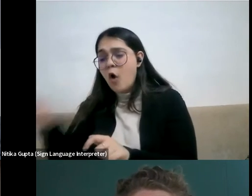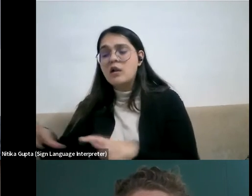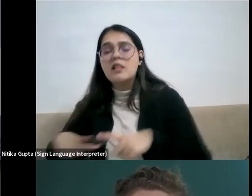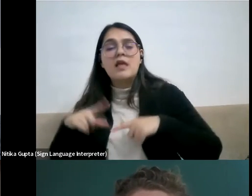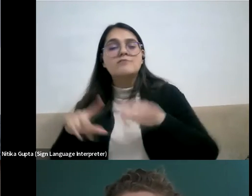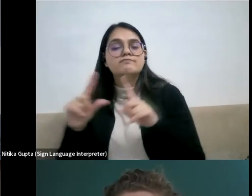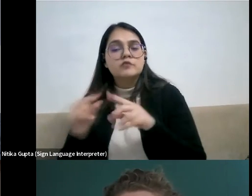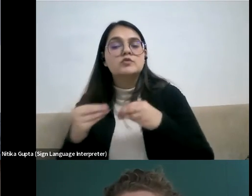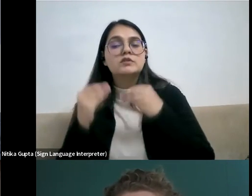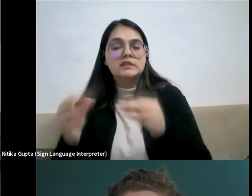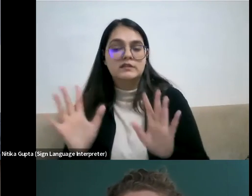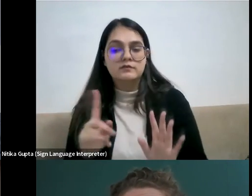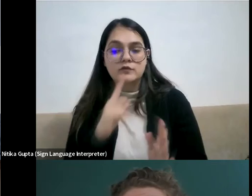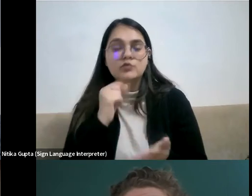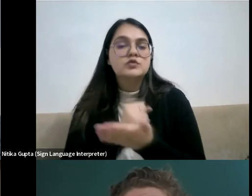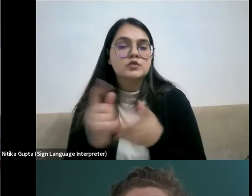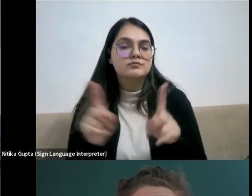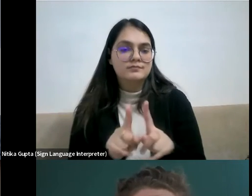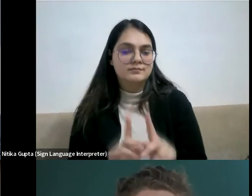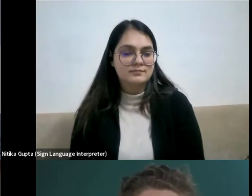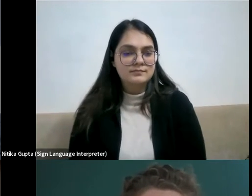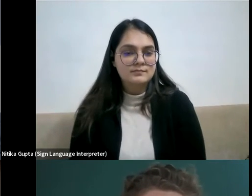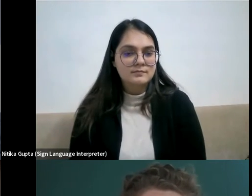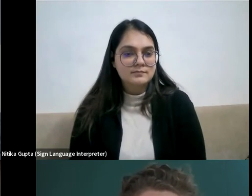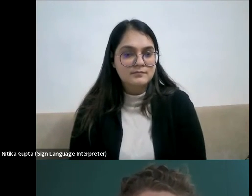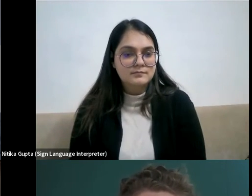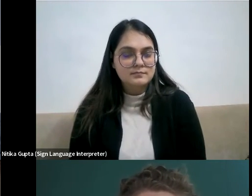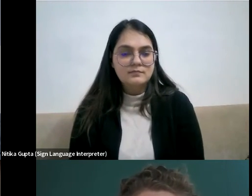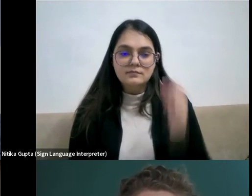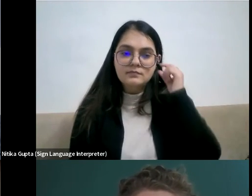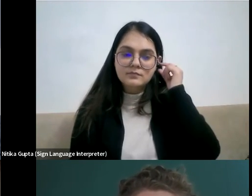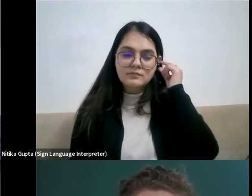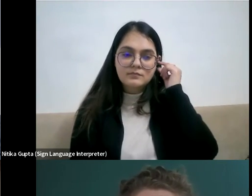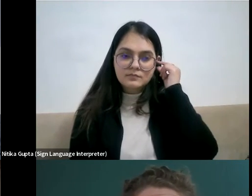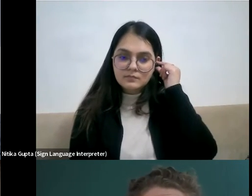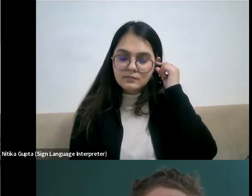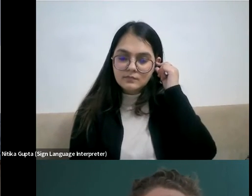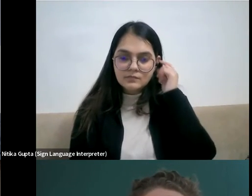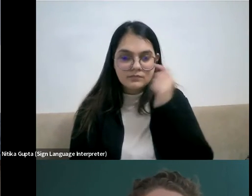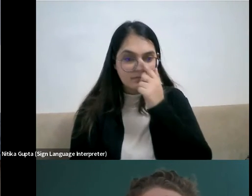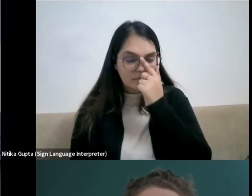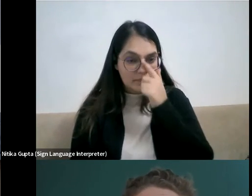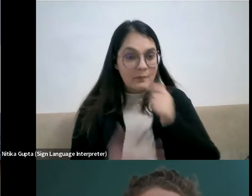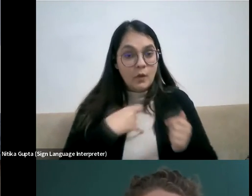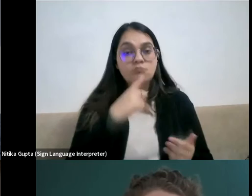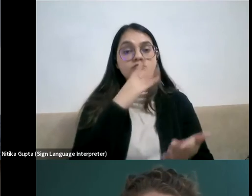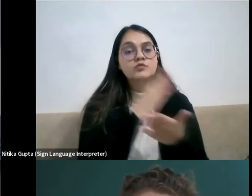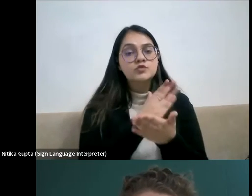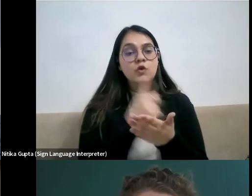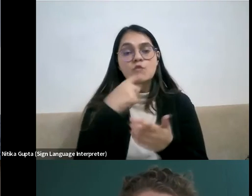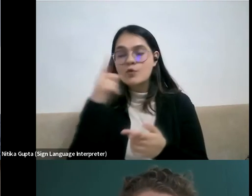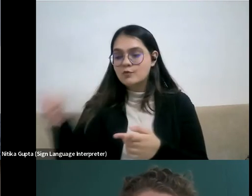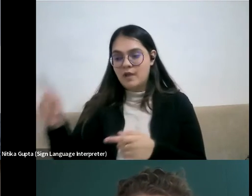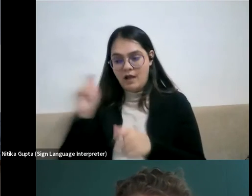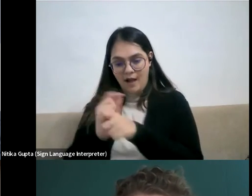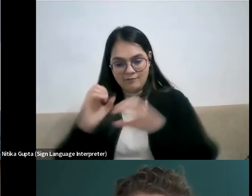group that they're trying to represent, and that they are held to account by their sectors. We need to make sure that people who go into these